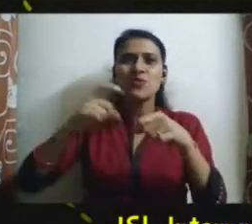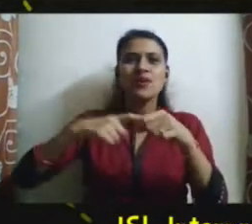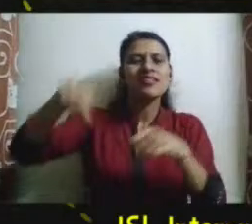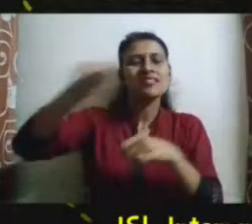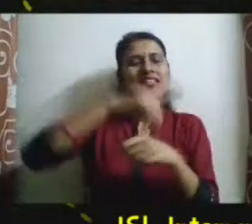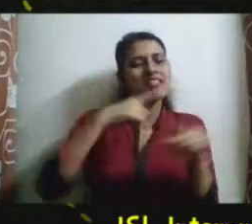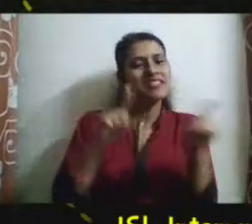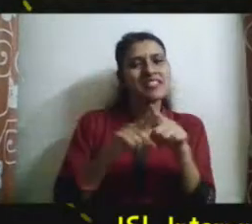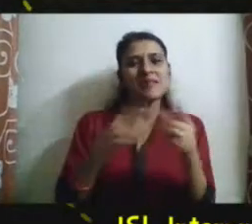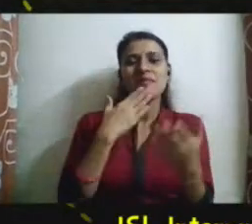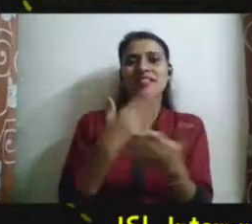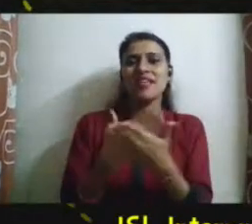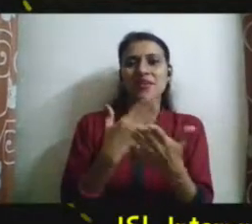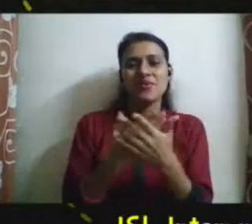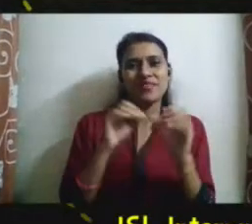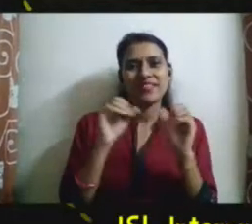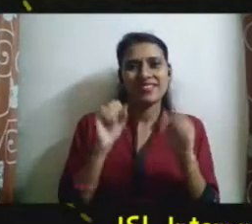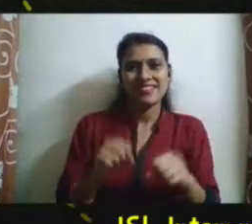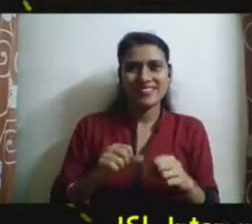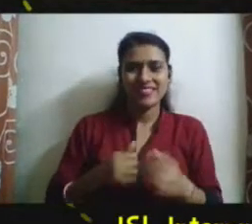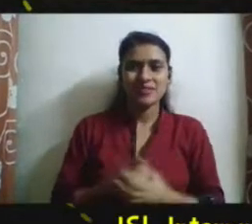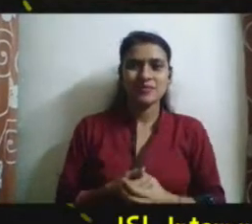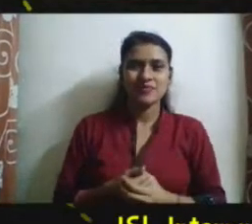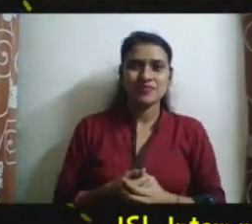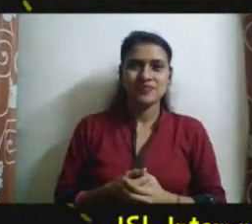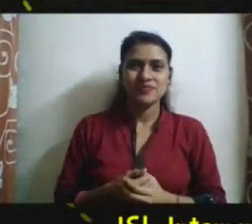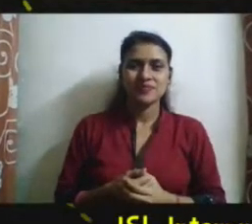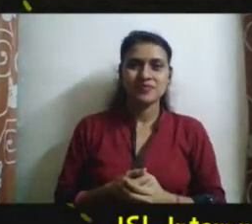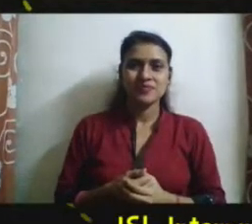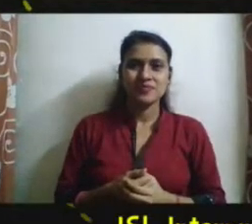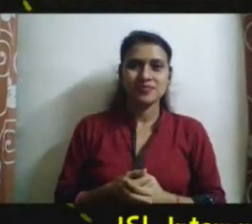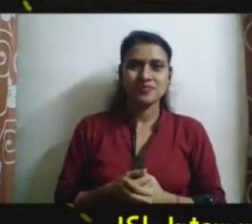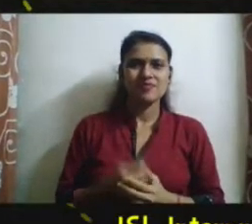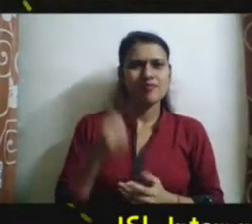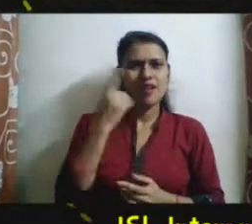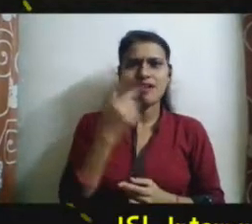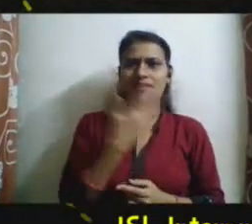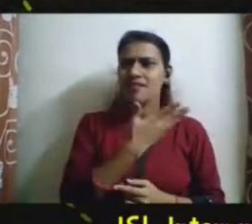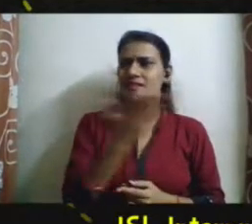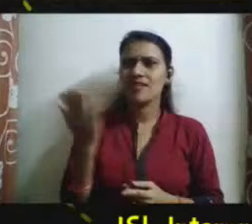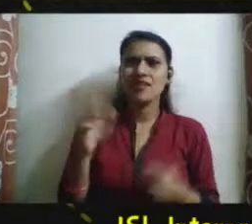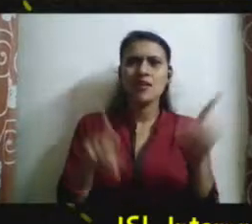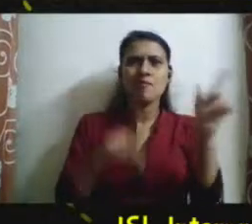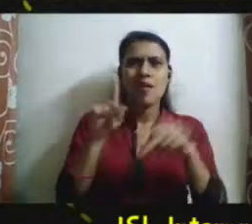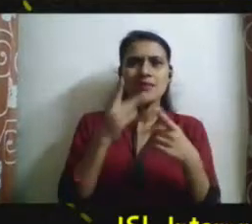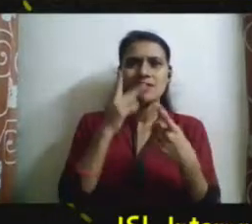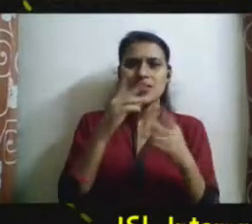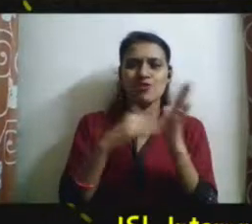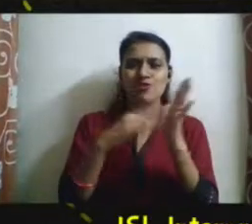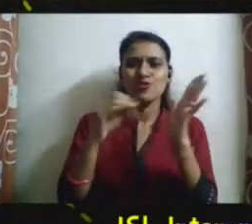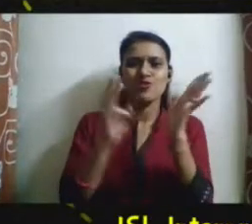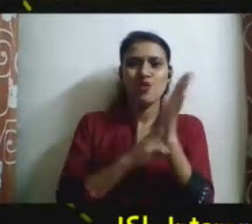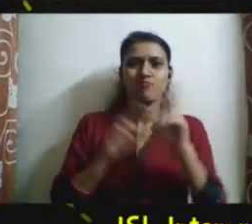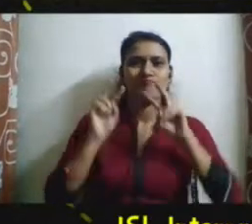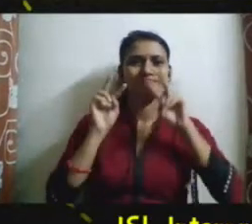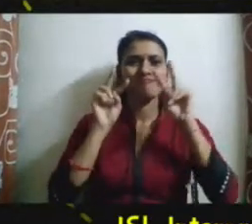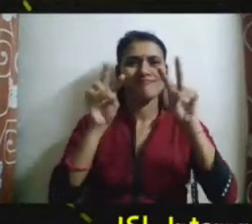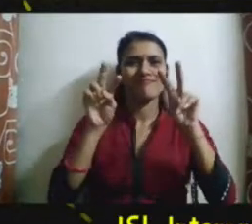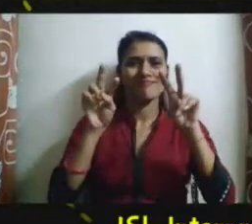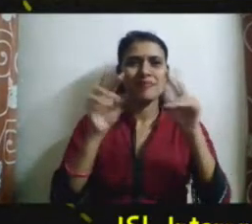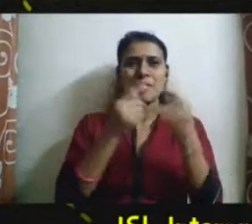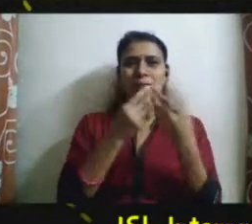too. Yeah, absolutely. So you've seen some people in front of the screen on Zoom in this conference, but there are